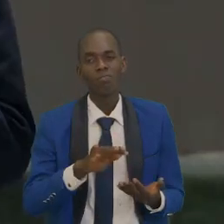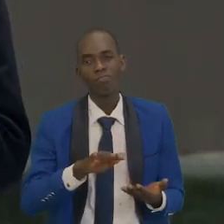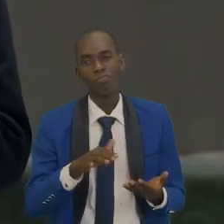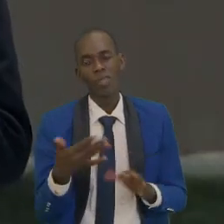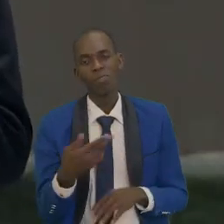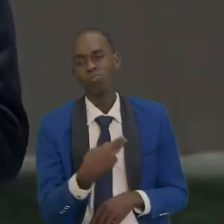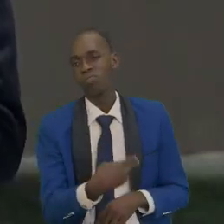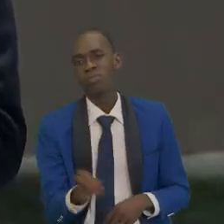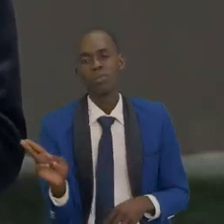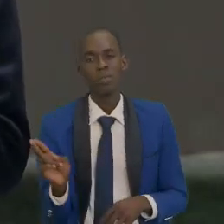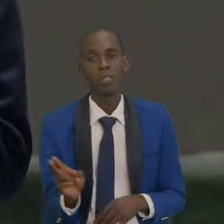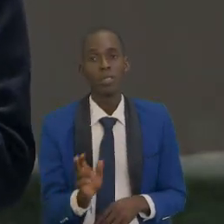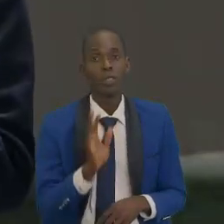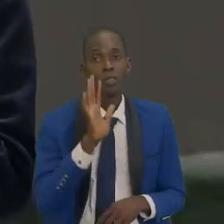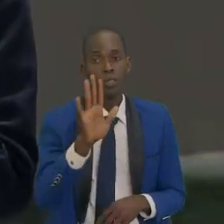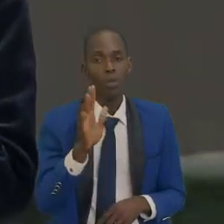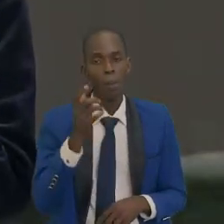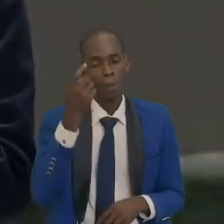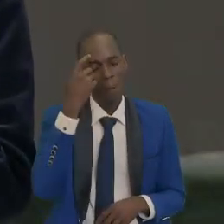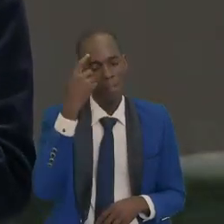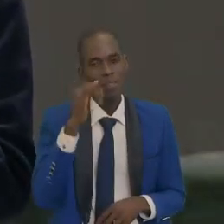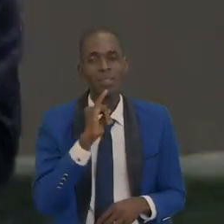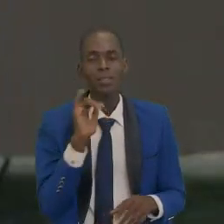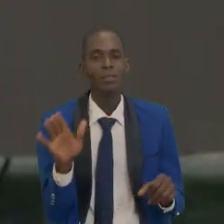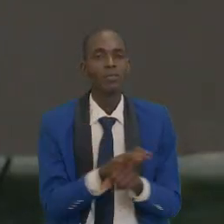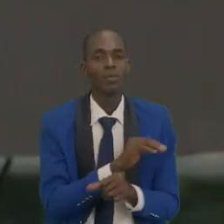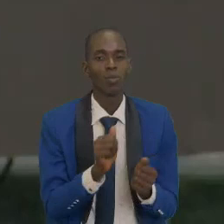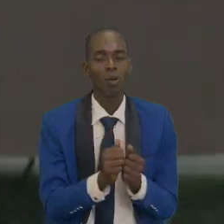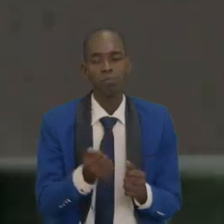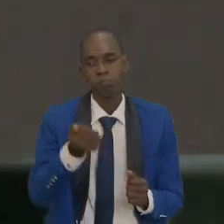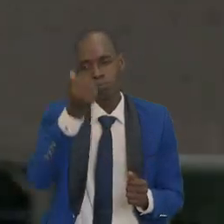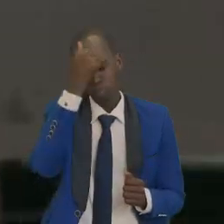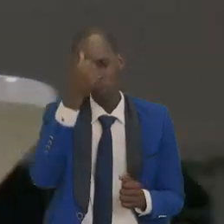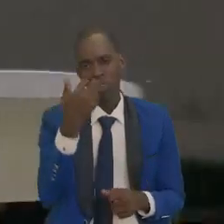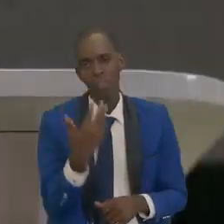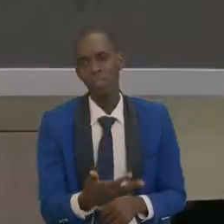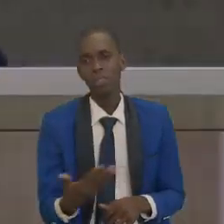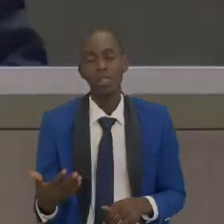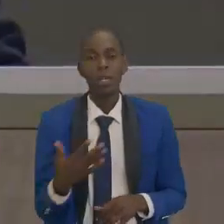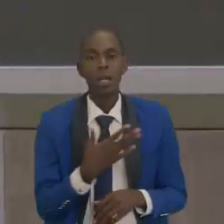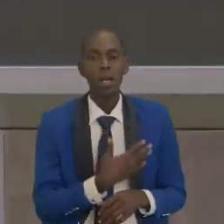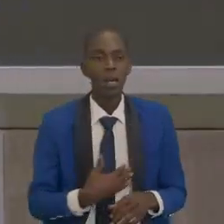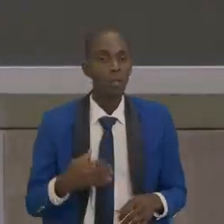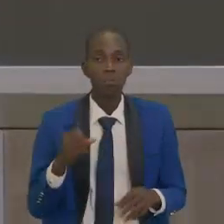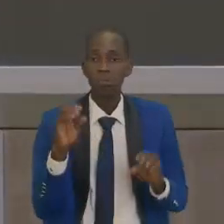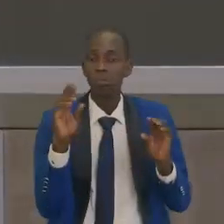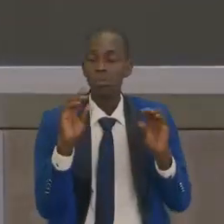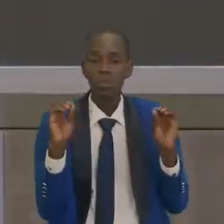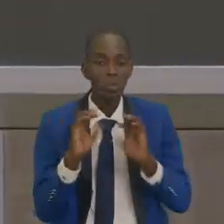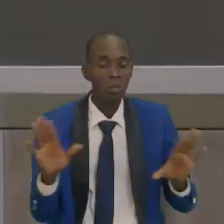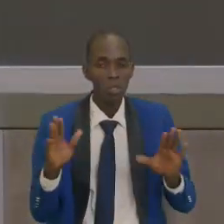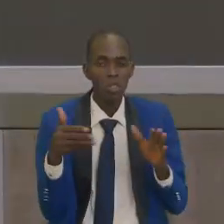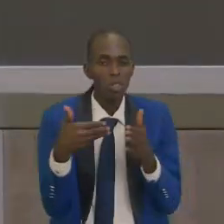the mind is stupefied and so nothing new can come again